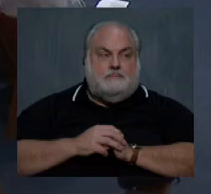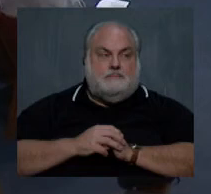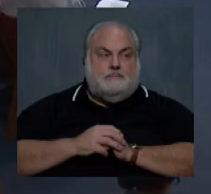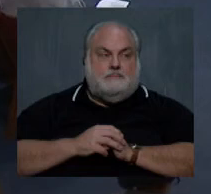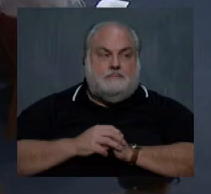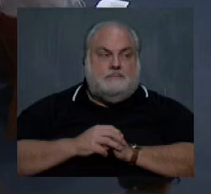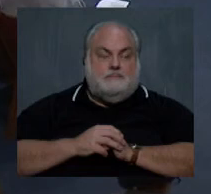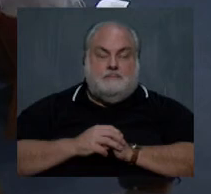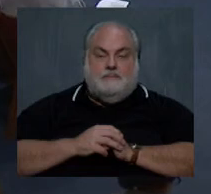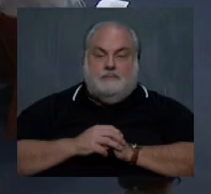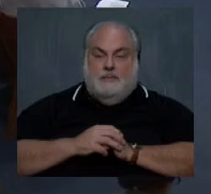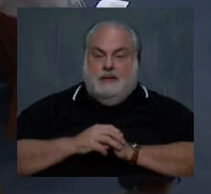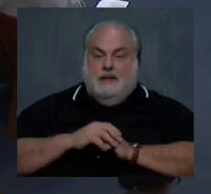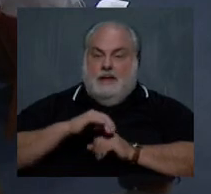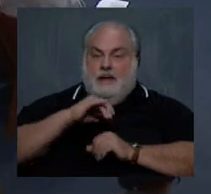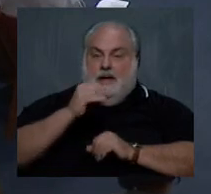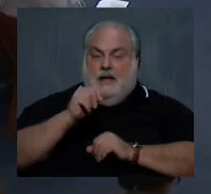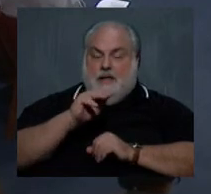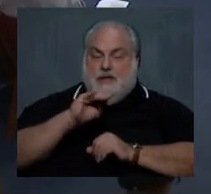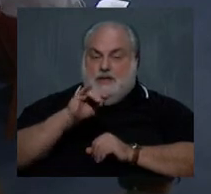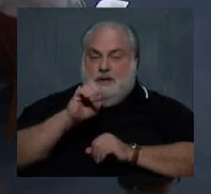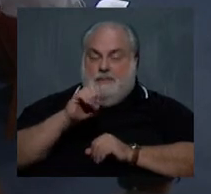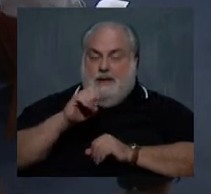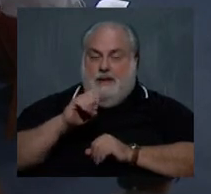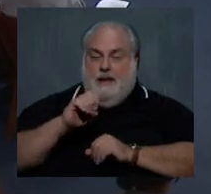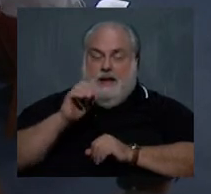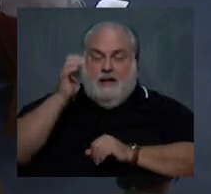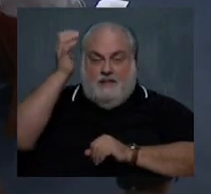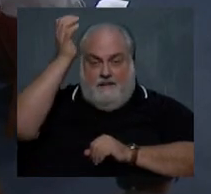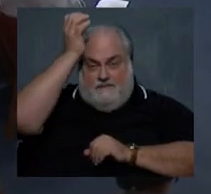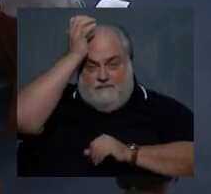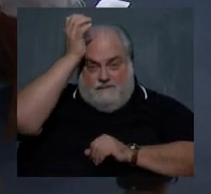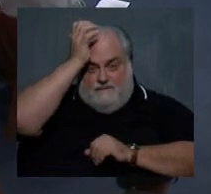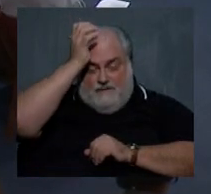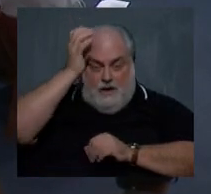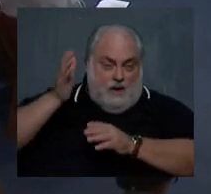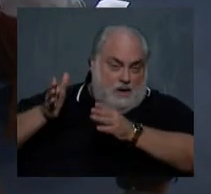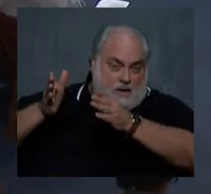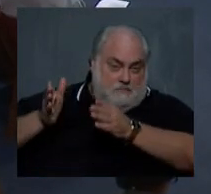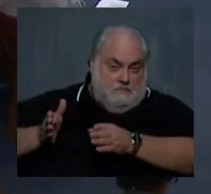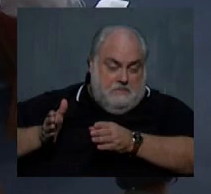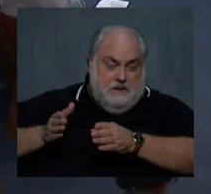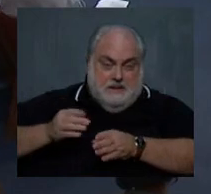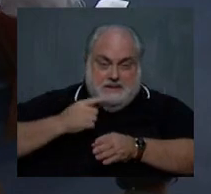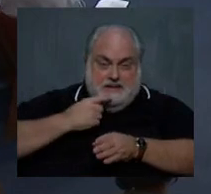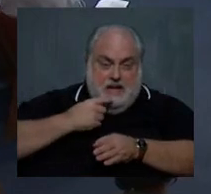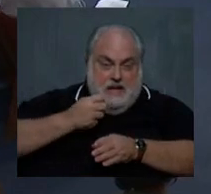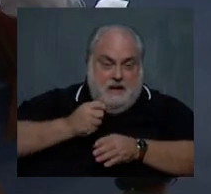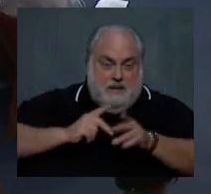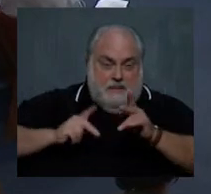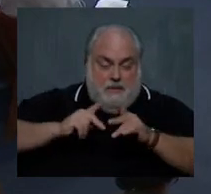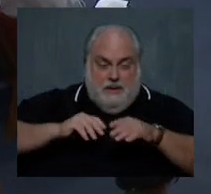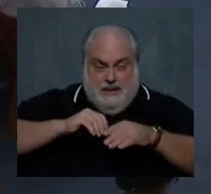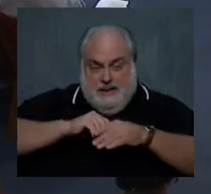Jamie, on that particular matter, has the fire marshal indicated how many individuals can be,